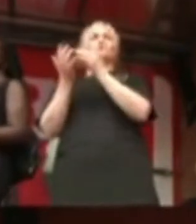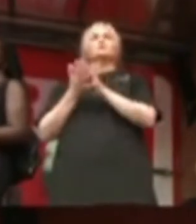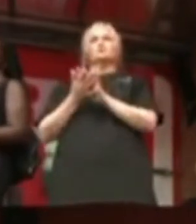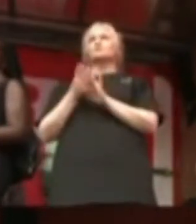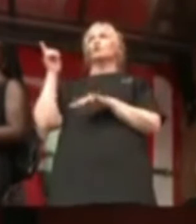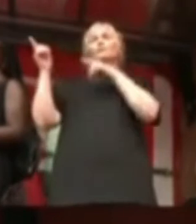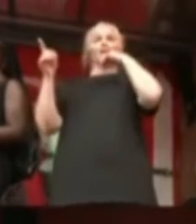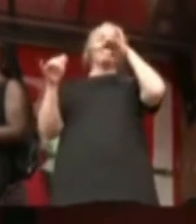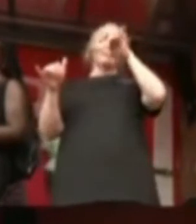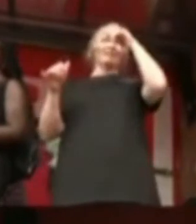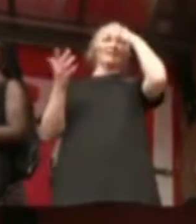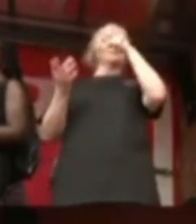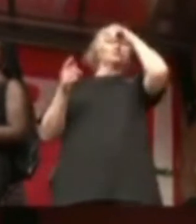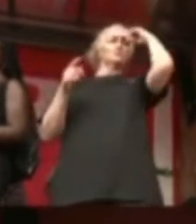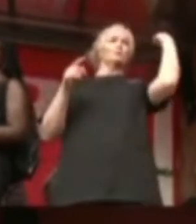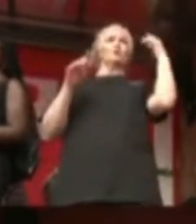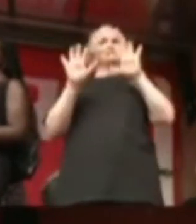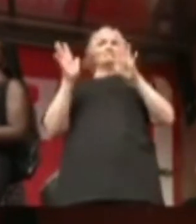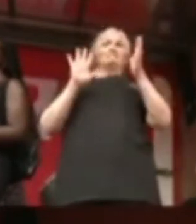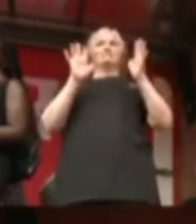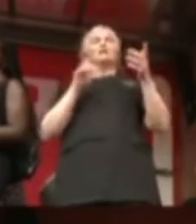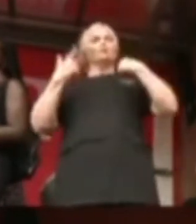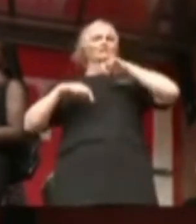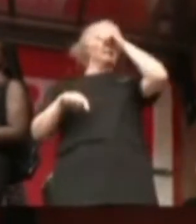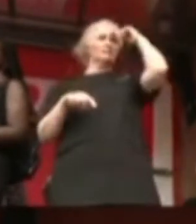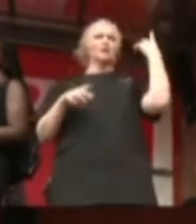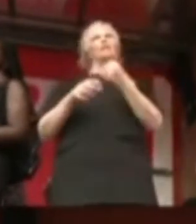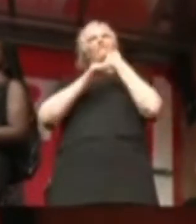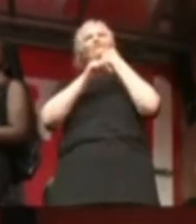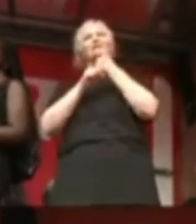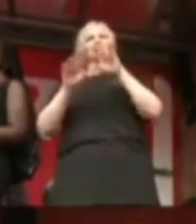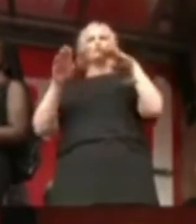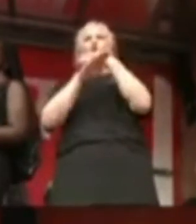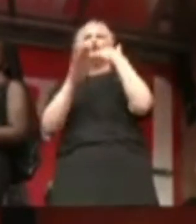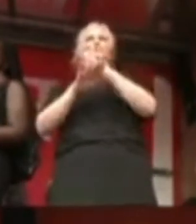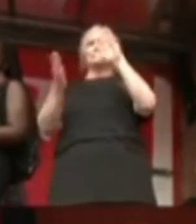of discontent. We call it the summer for fighting for jobs and decent pay.